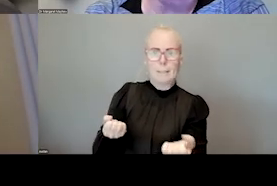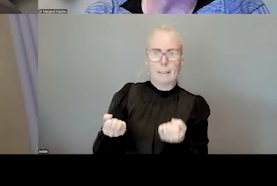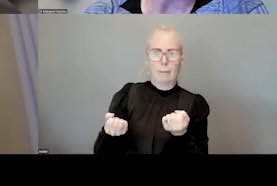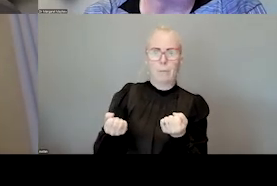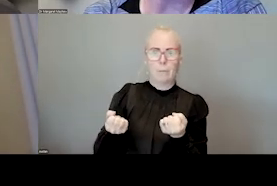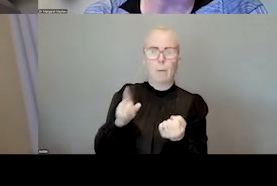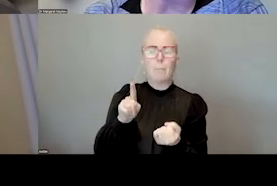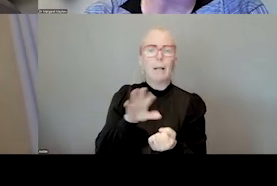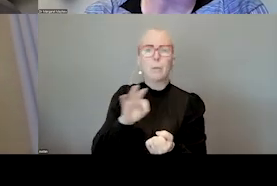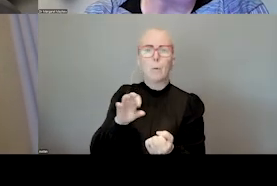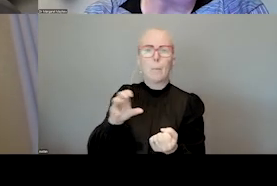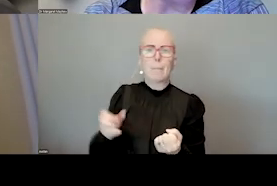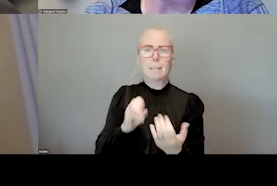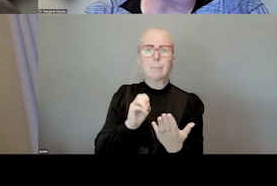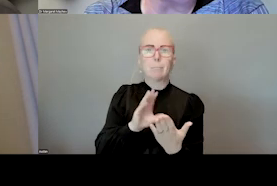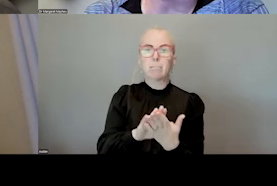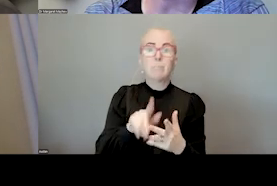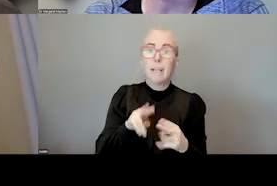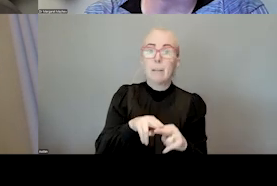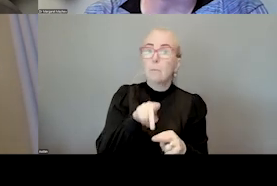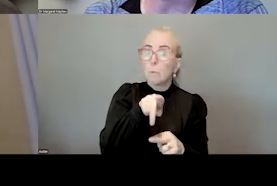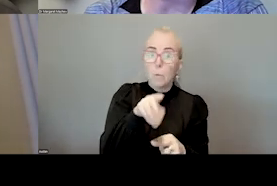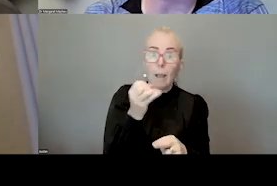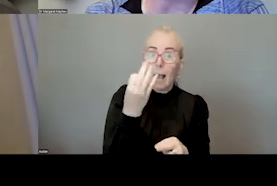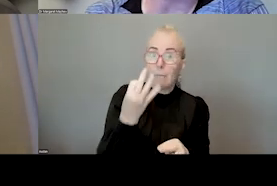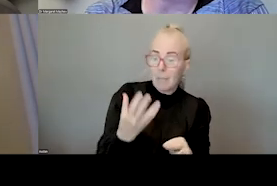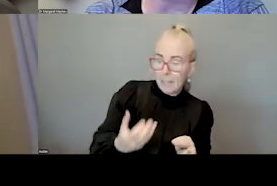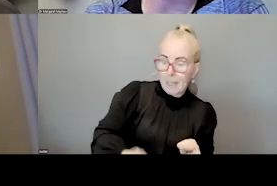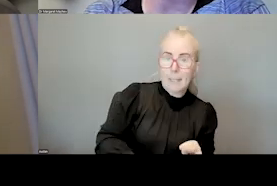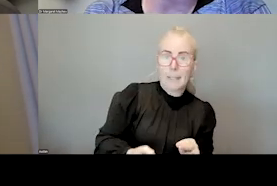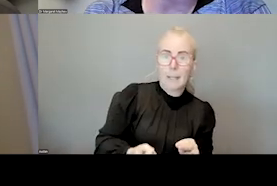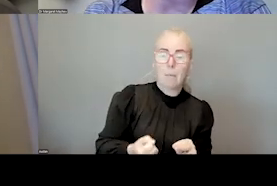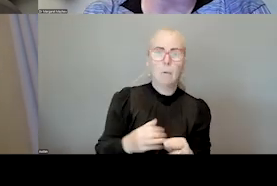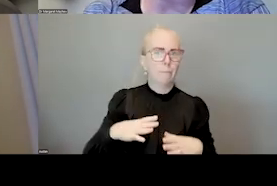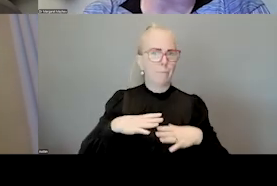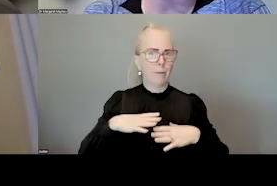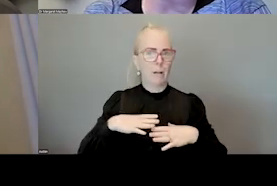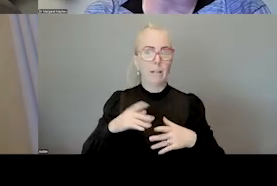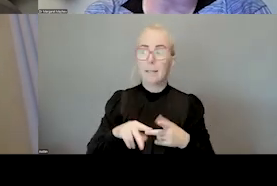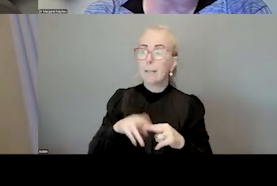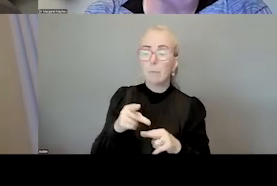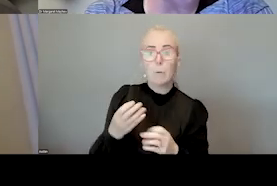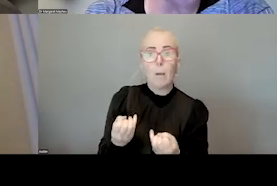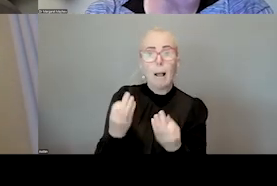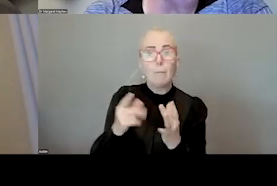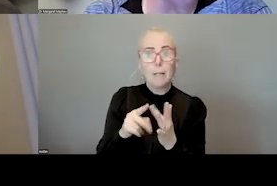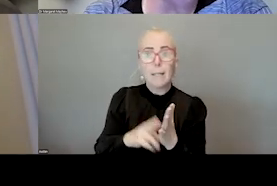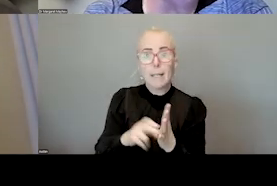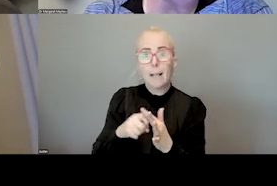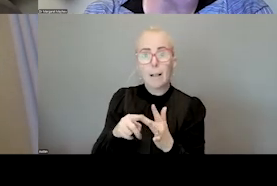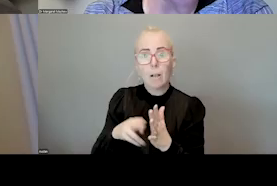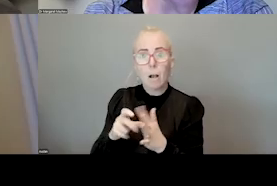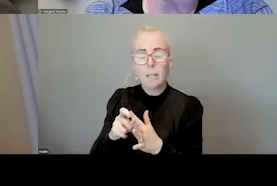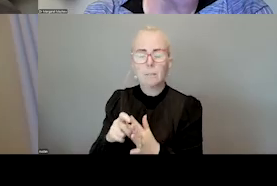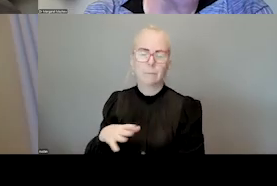required to. If you don't have anything, totally fine. We do not mind. Fabulous. I but the